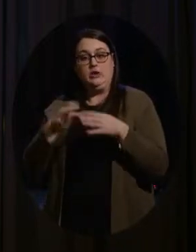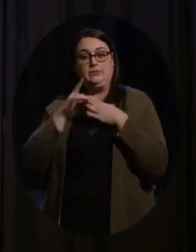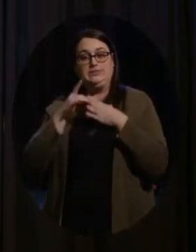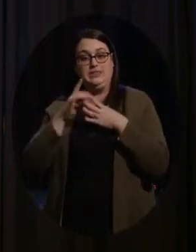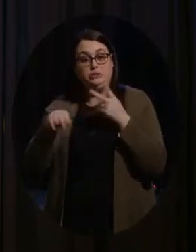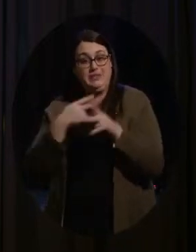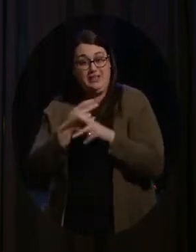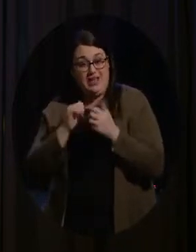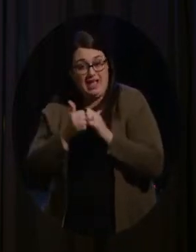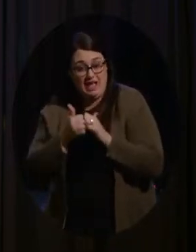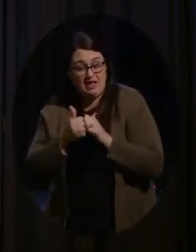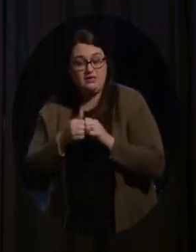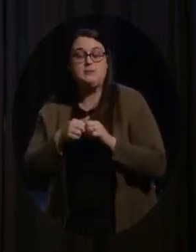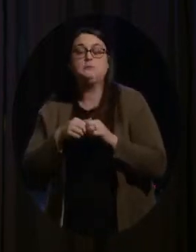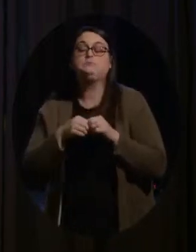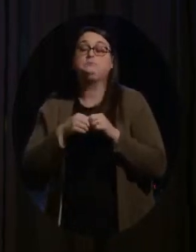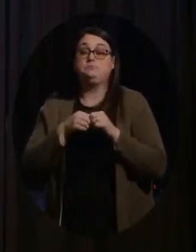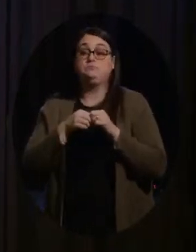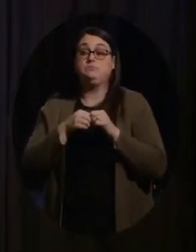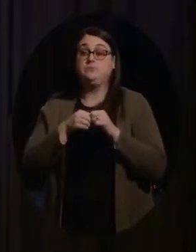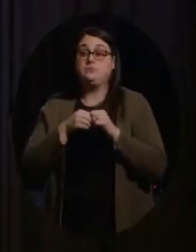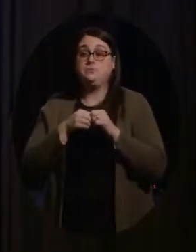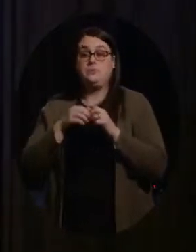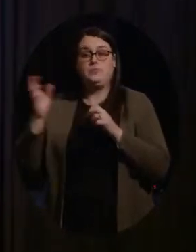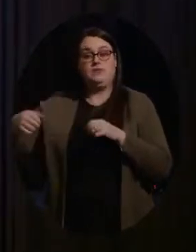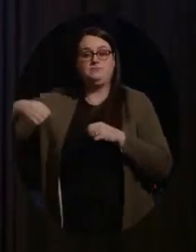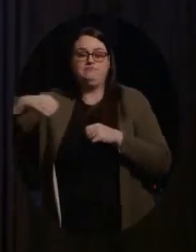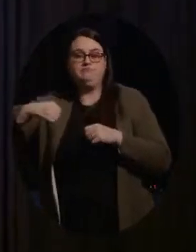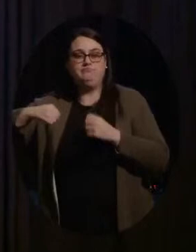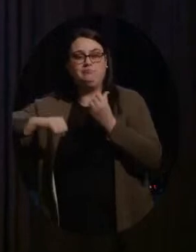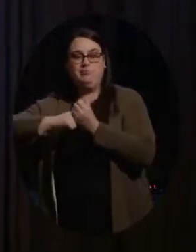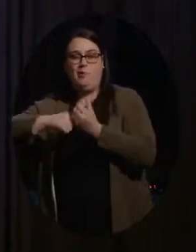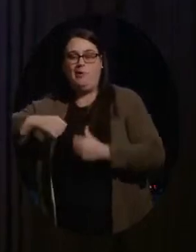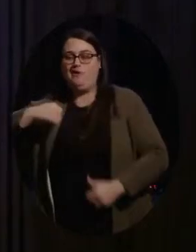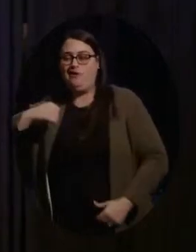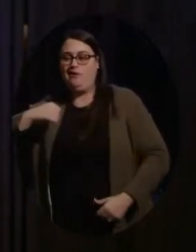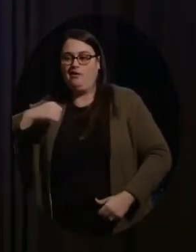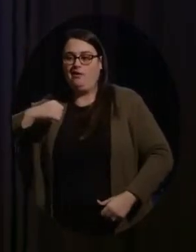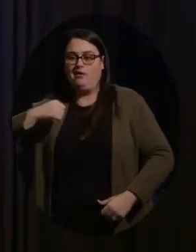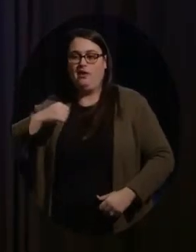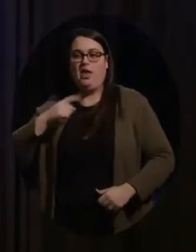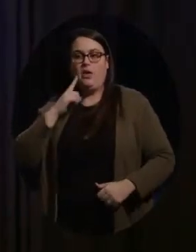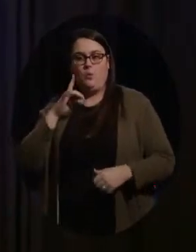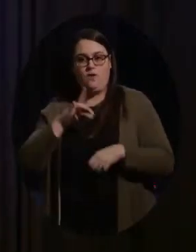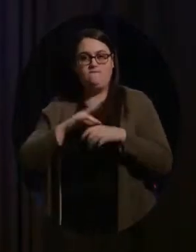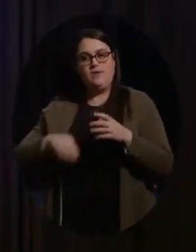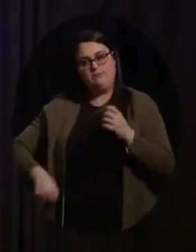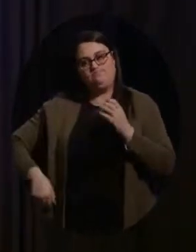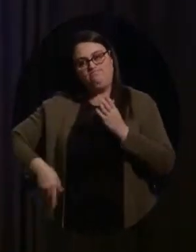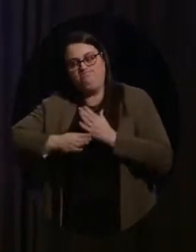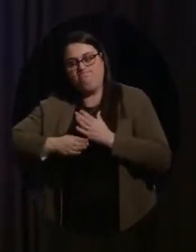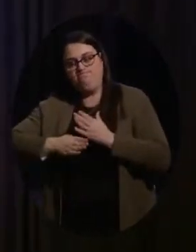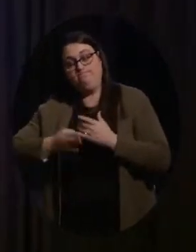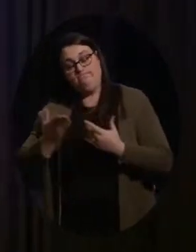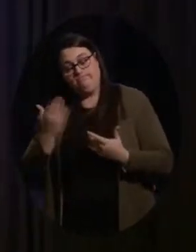style as having one arm around your shoulder and one foot up, you know what.